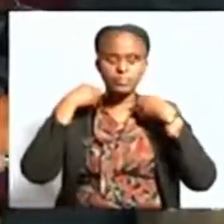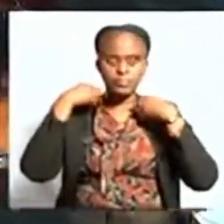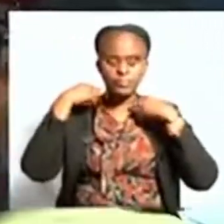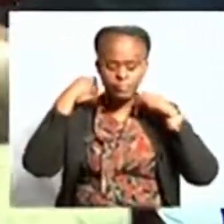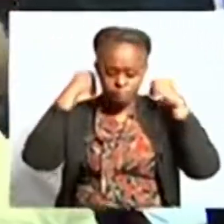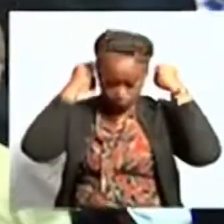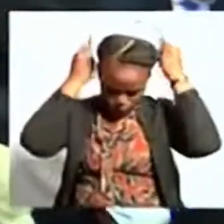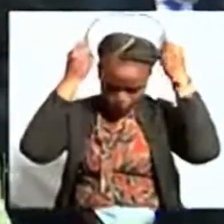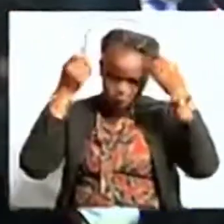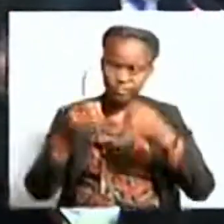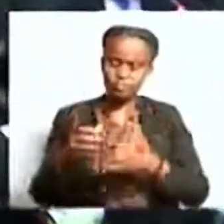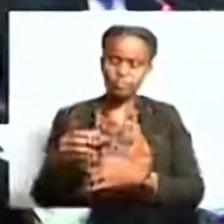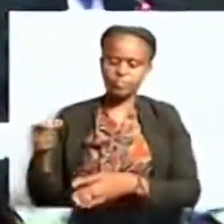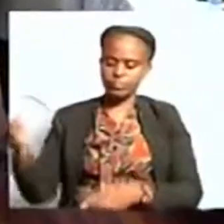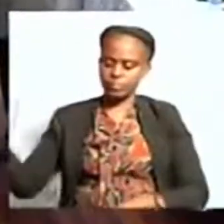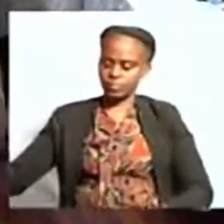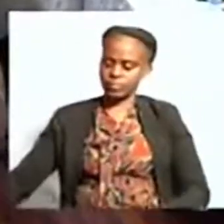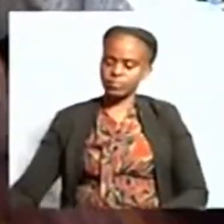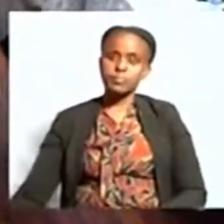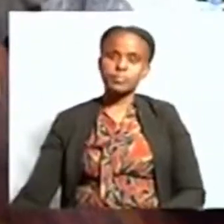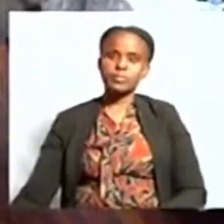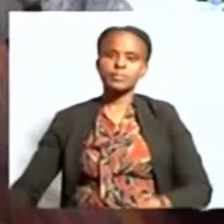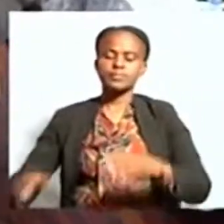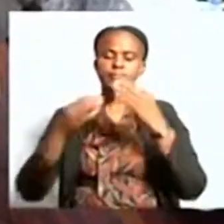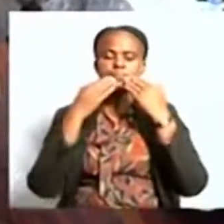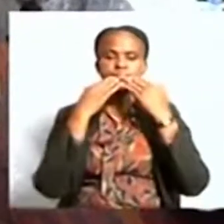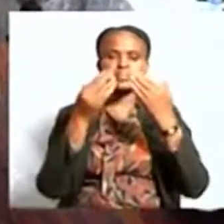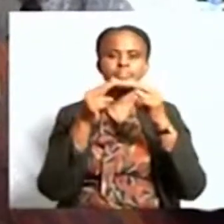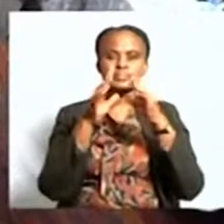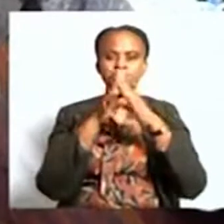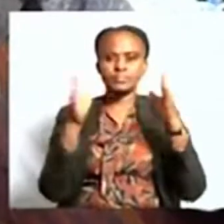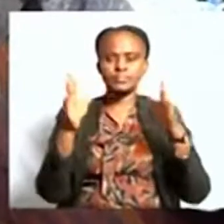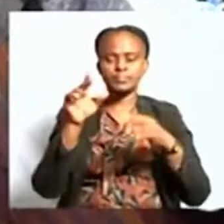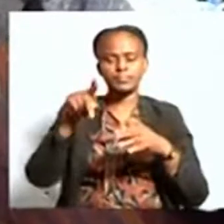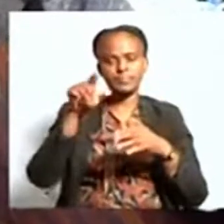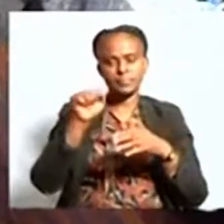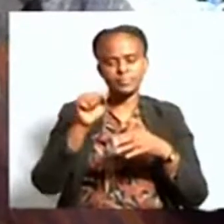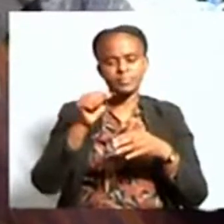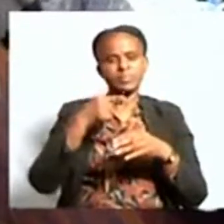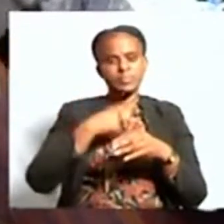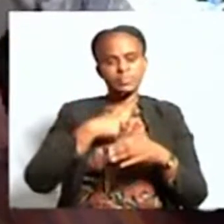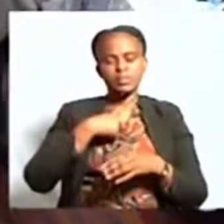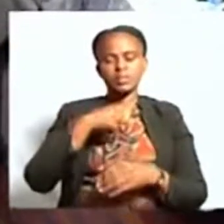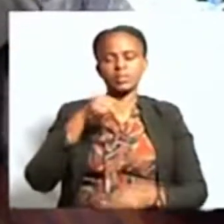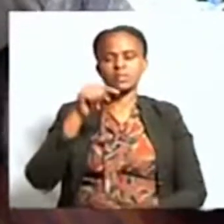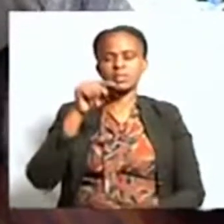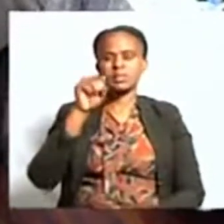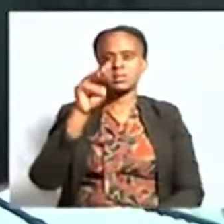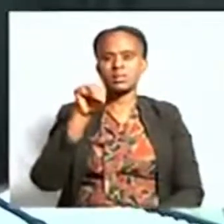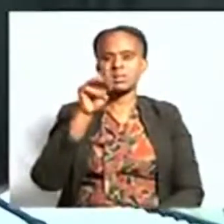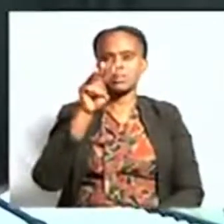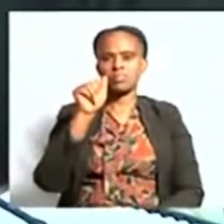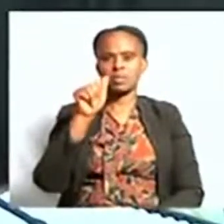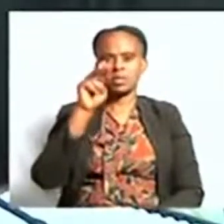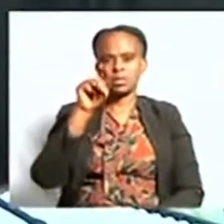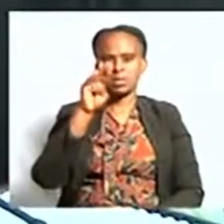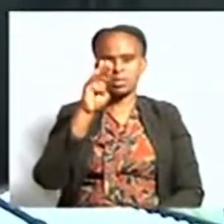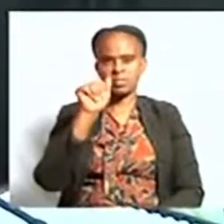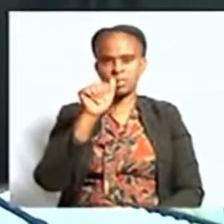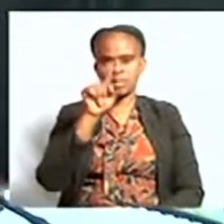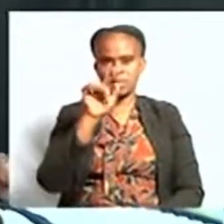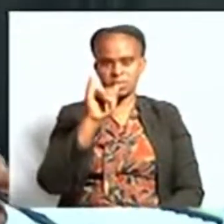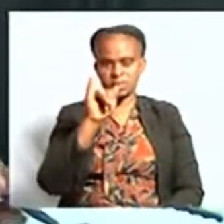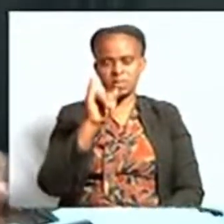Thank you so much. PS, I'm Warren Chishamwambazi, Member of Parliament for Bwanamkubwa